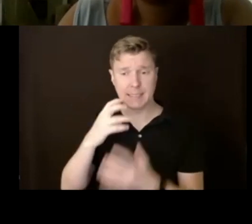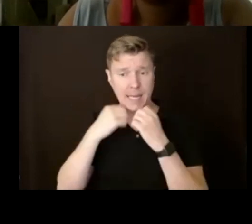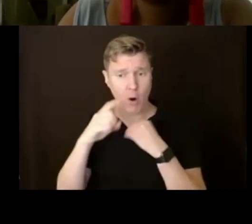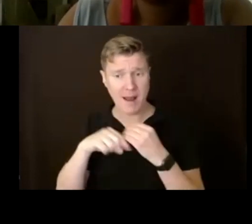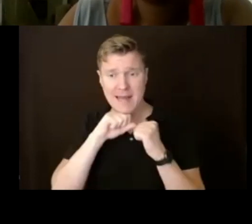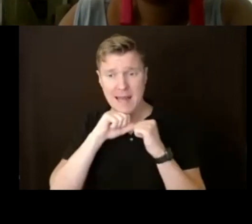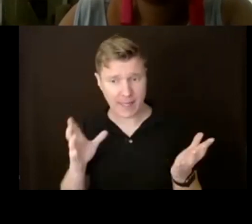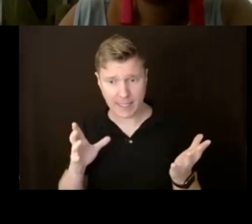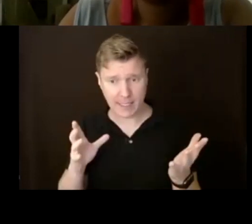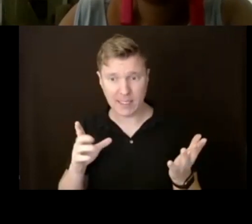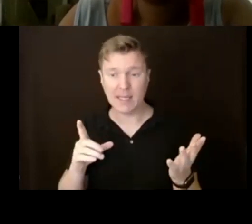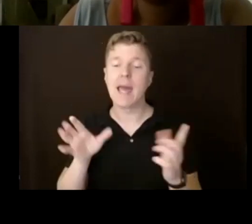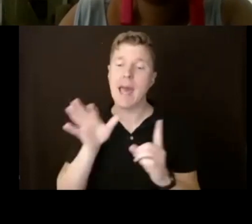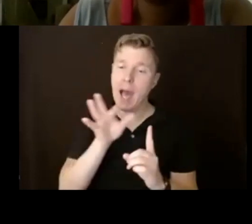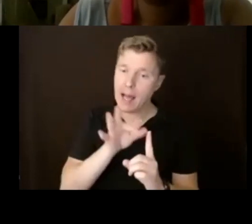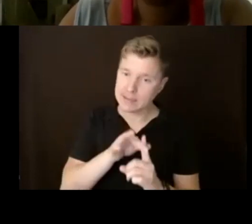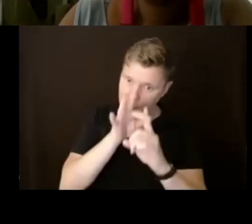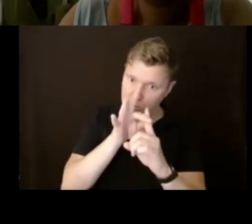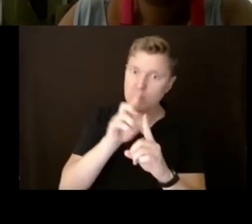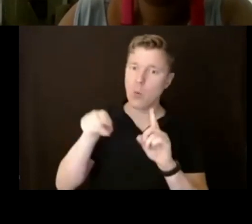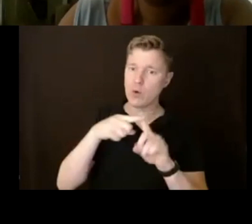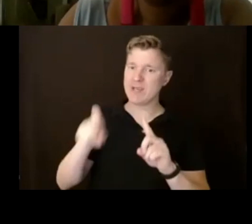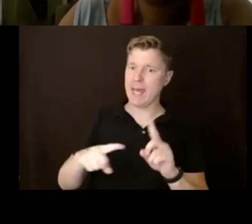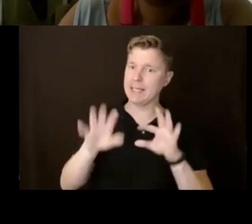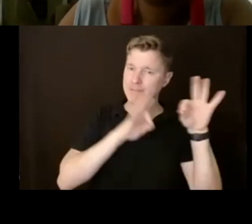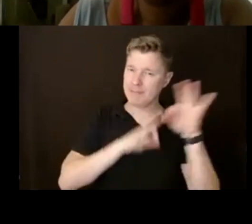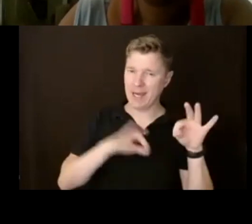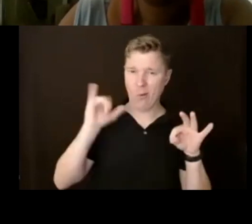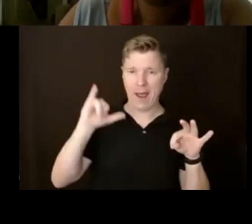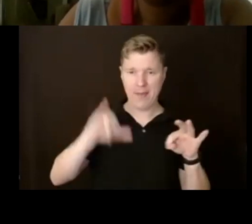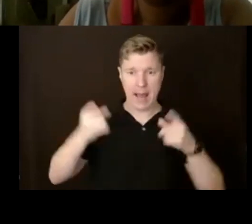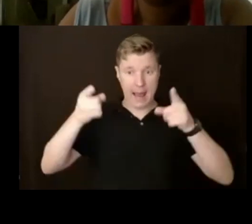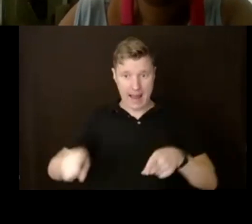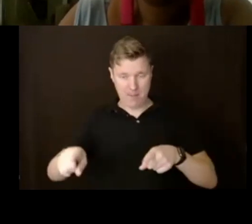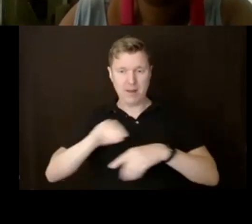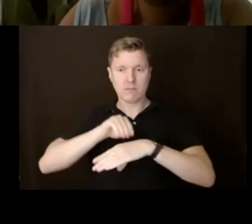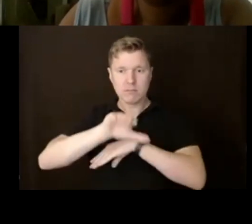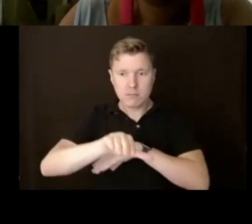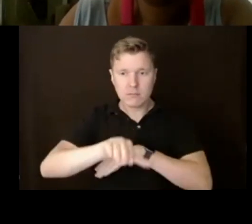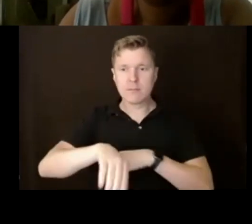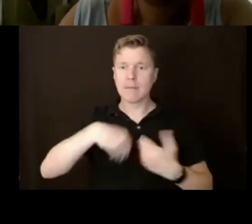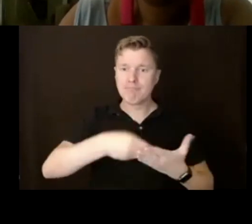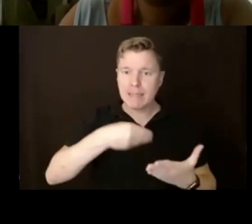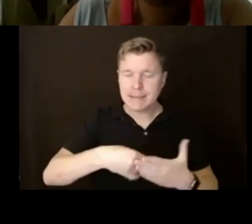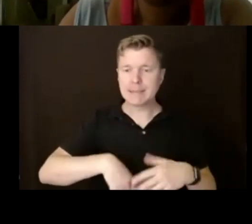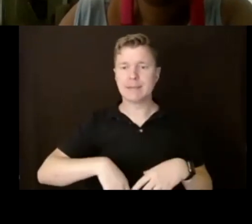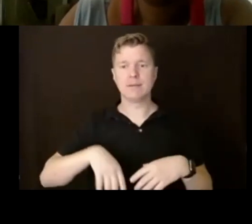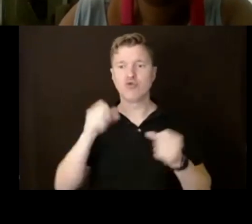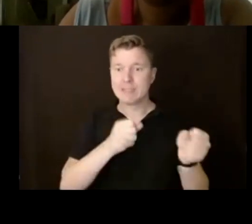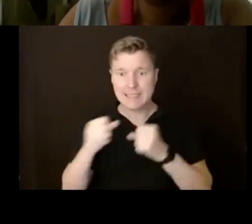specifically say why it impacted the return on investment, or why it was a strategic business decision, or why it was like specific to their